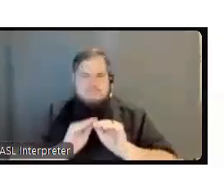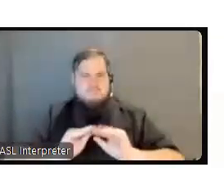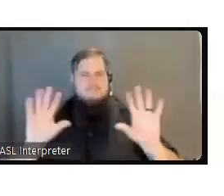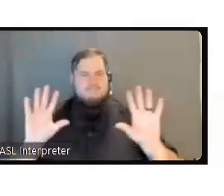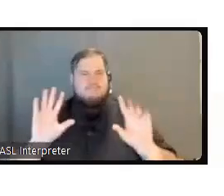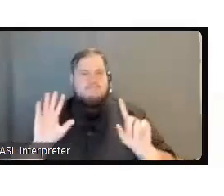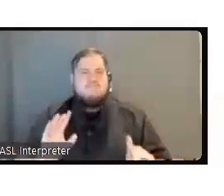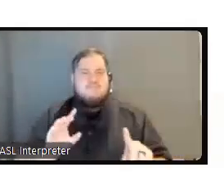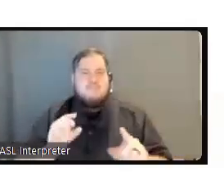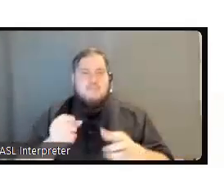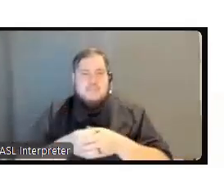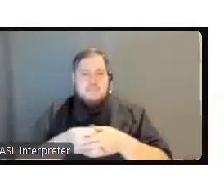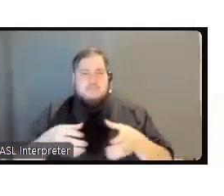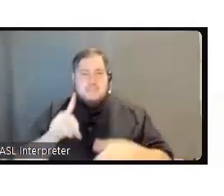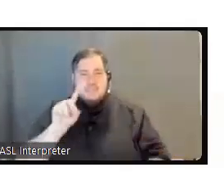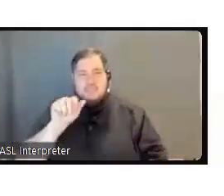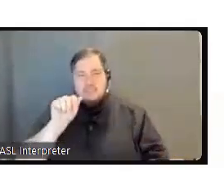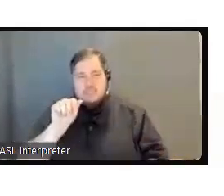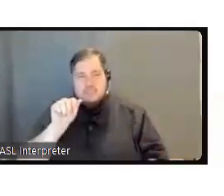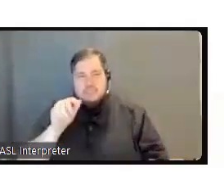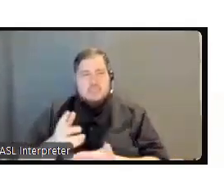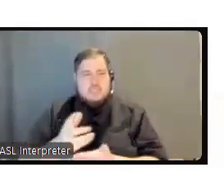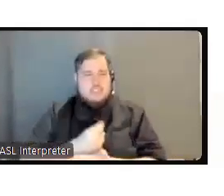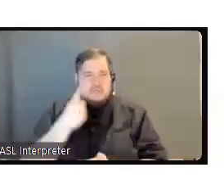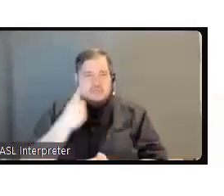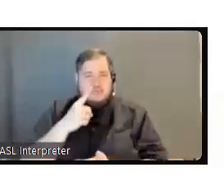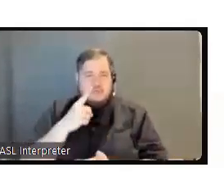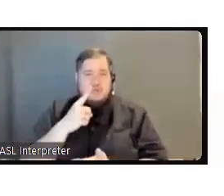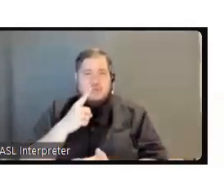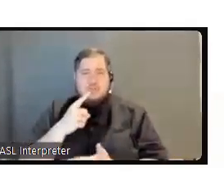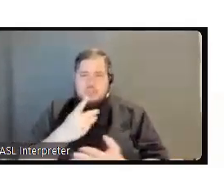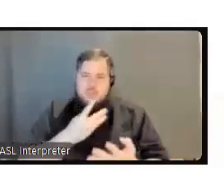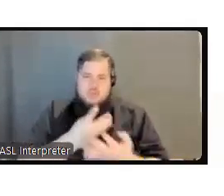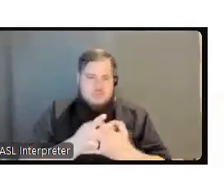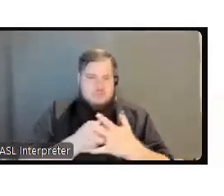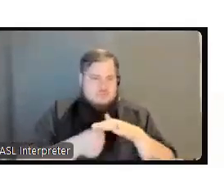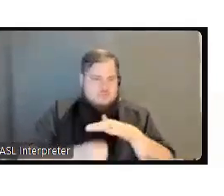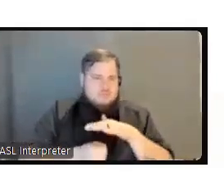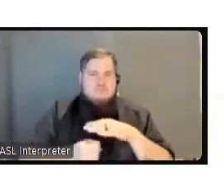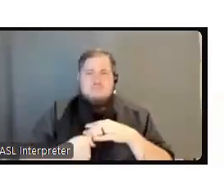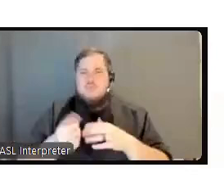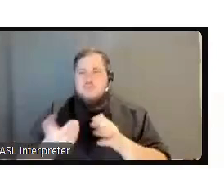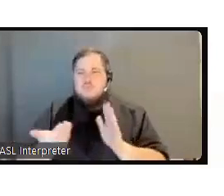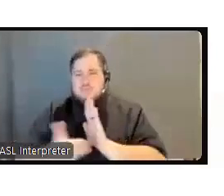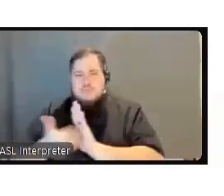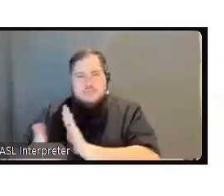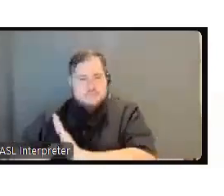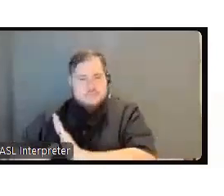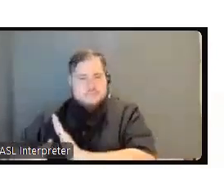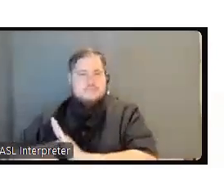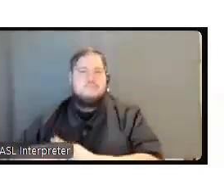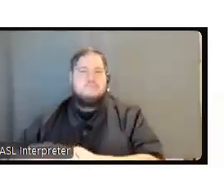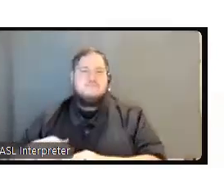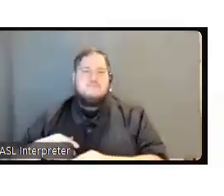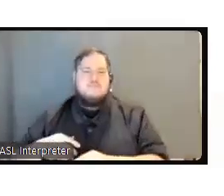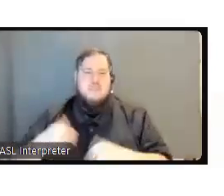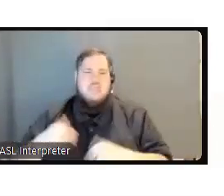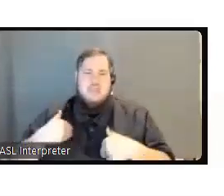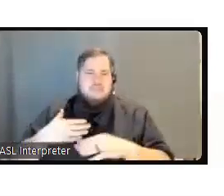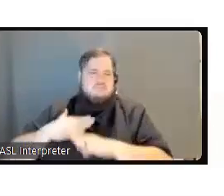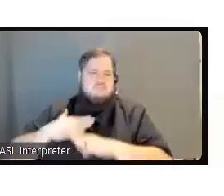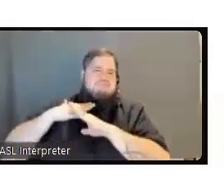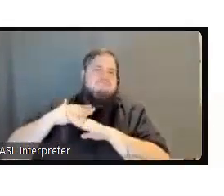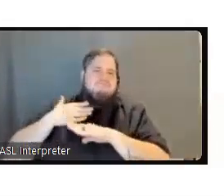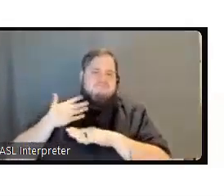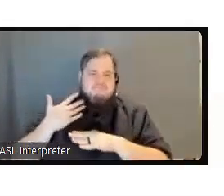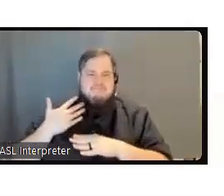data collection for underserved, incarcerated, and repeat service users who face barriers to equitable care. This is